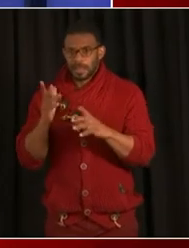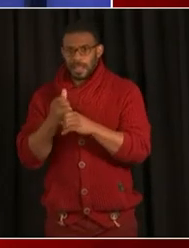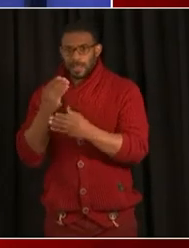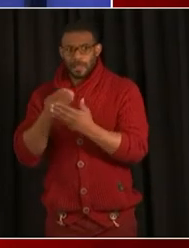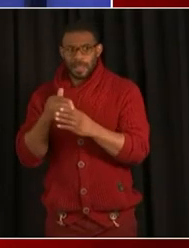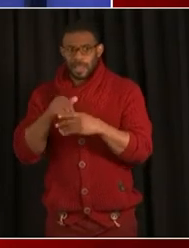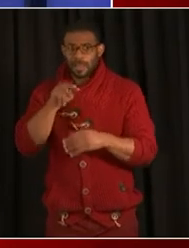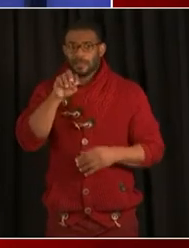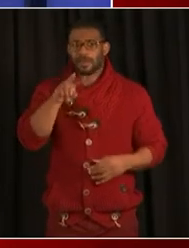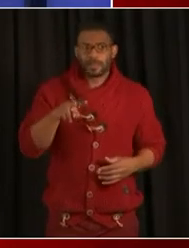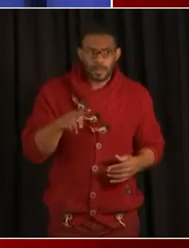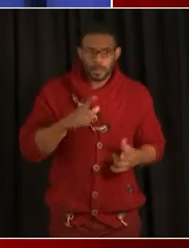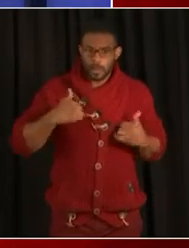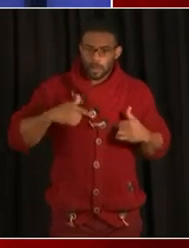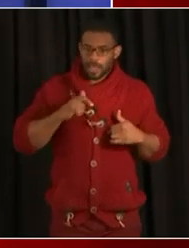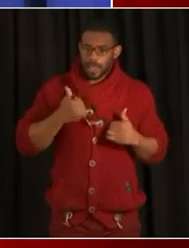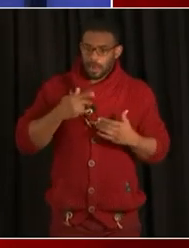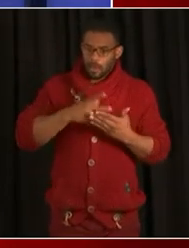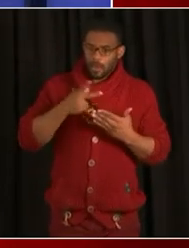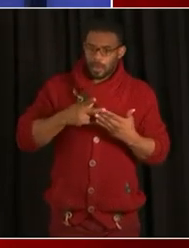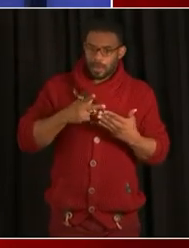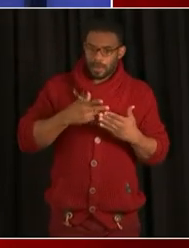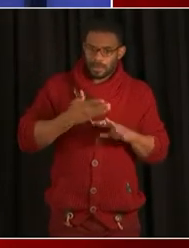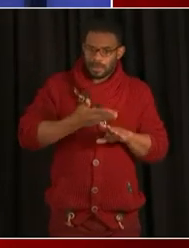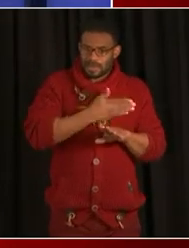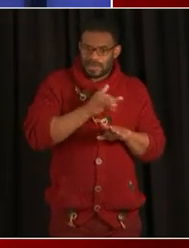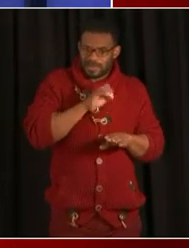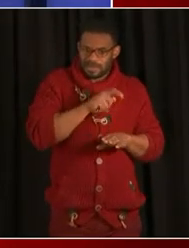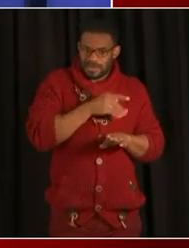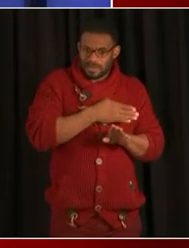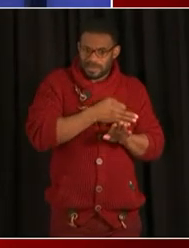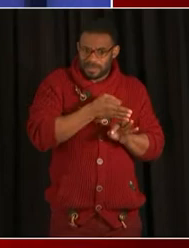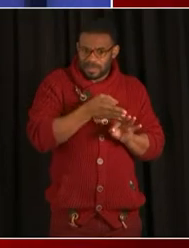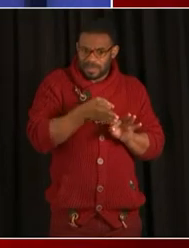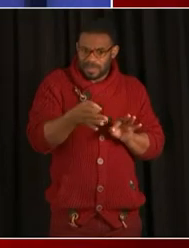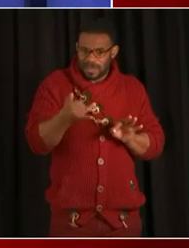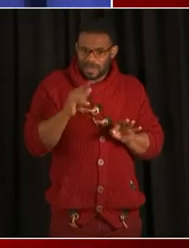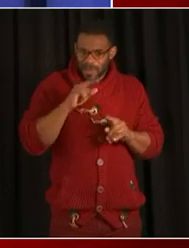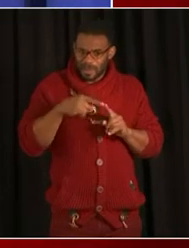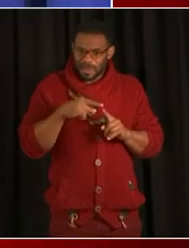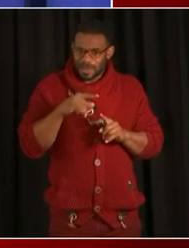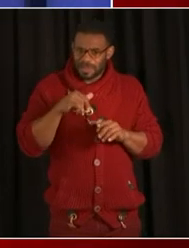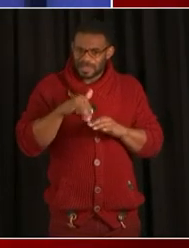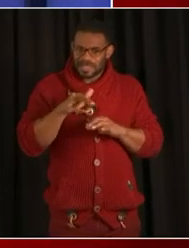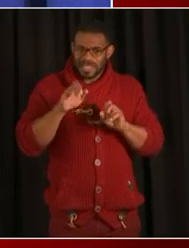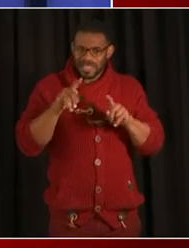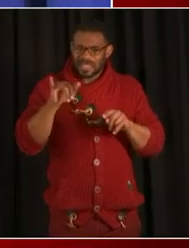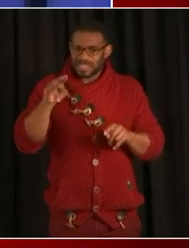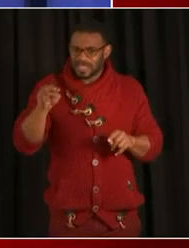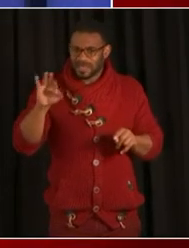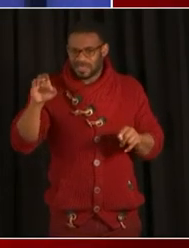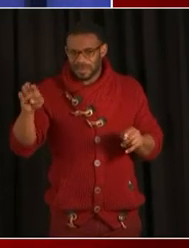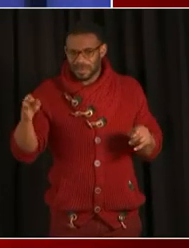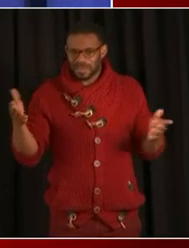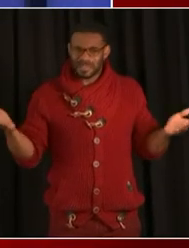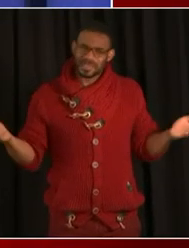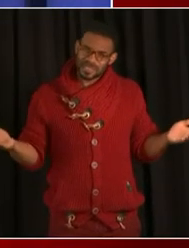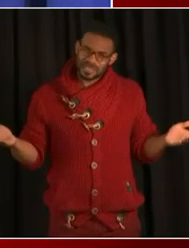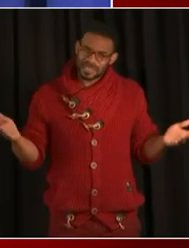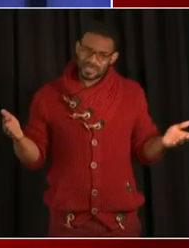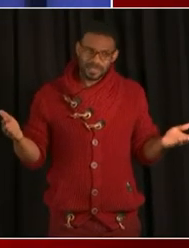Some of the people got their money in November, but we had our program in September, and now we're talking about sending it out January,